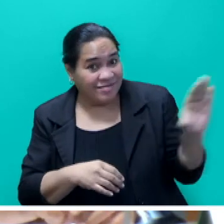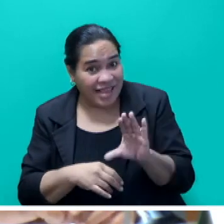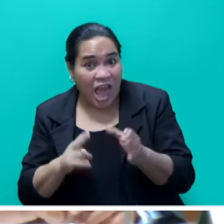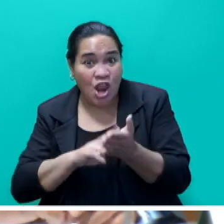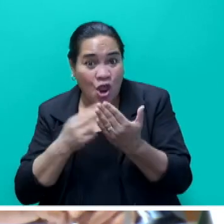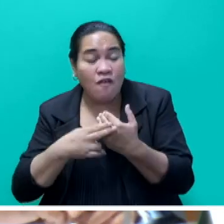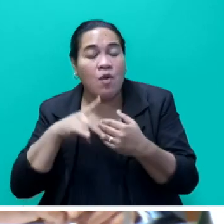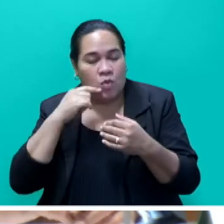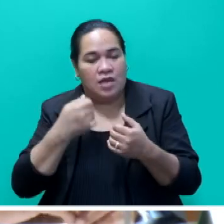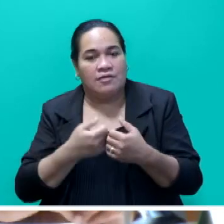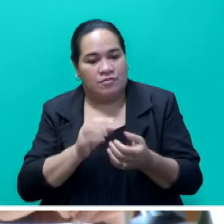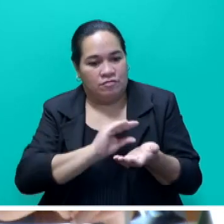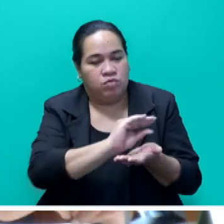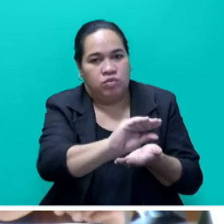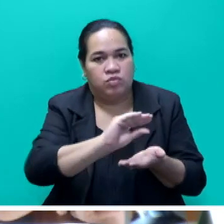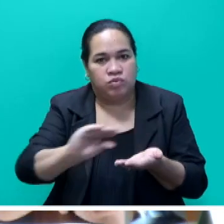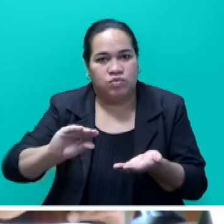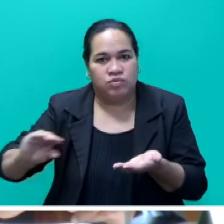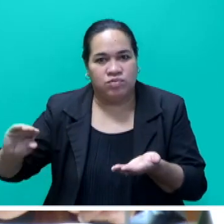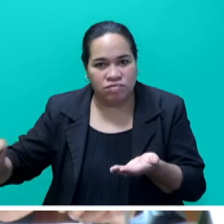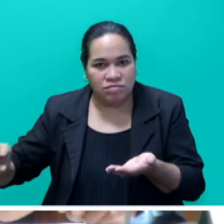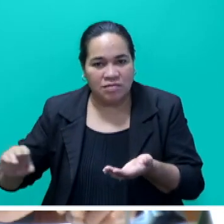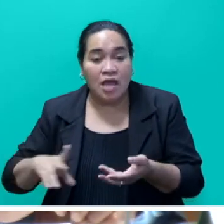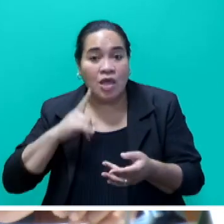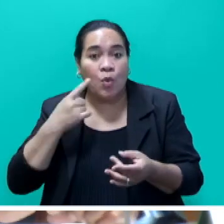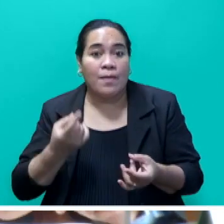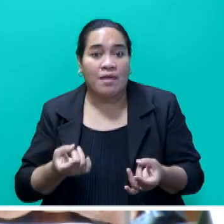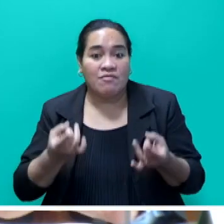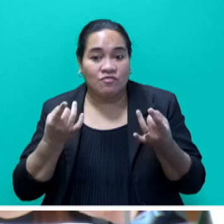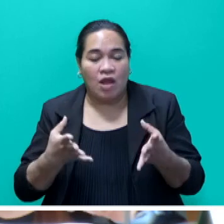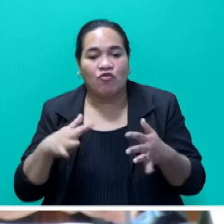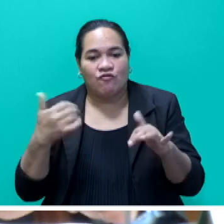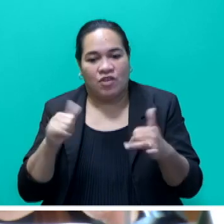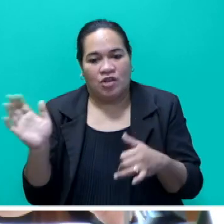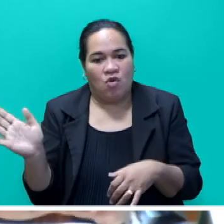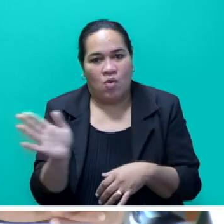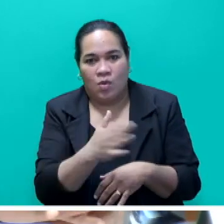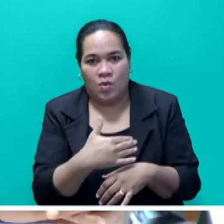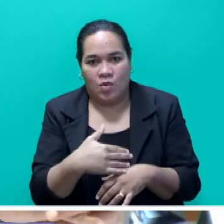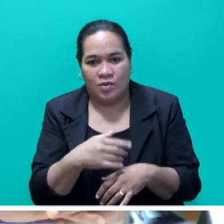outsource this. We're looking at that, and we should be able to finish that by